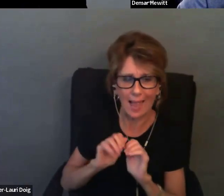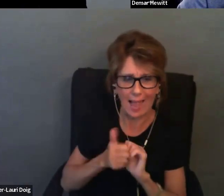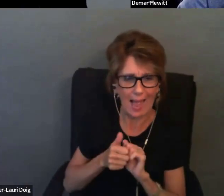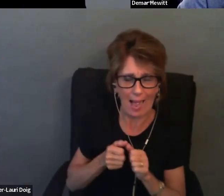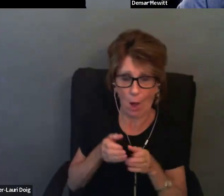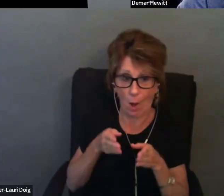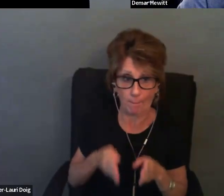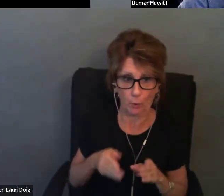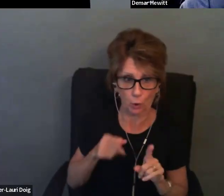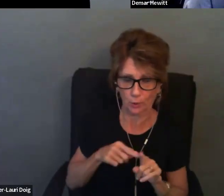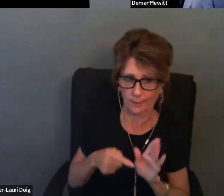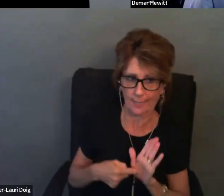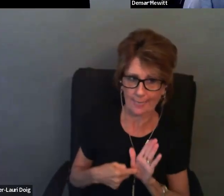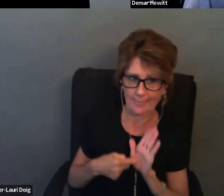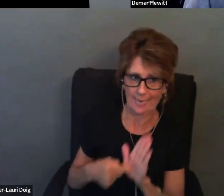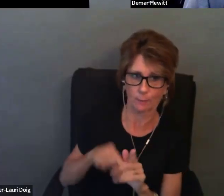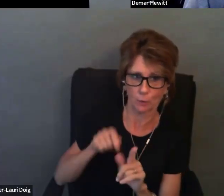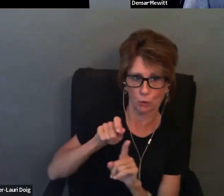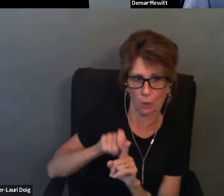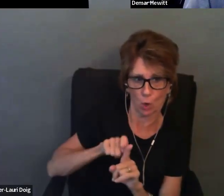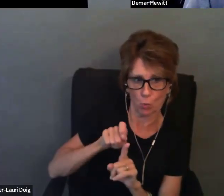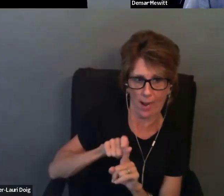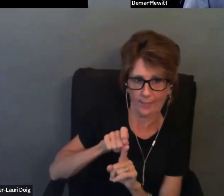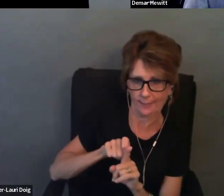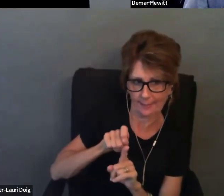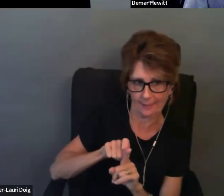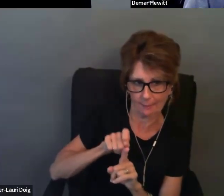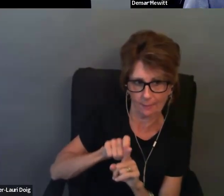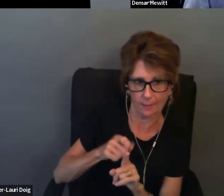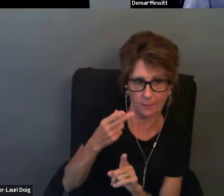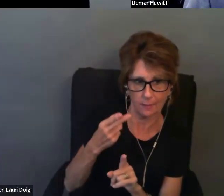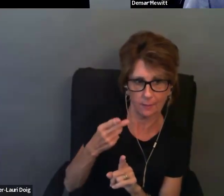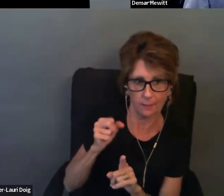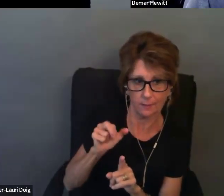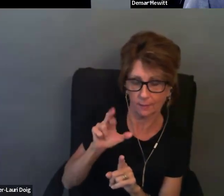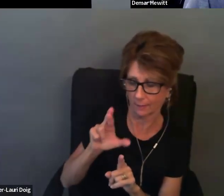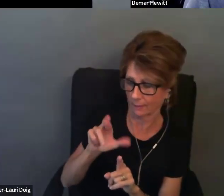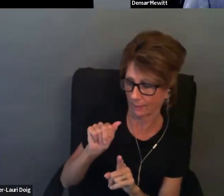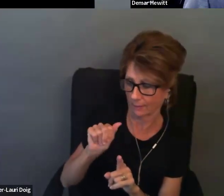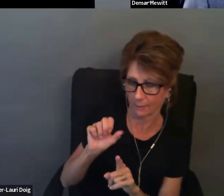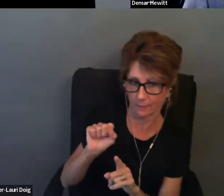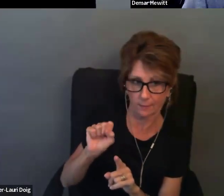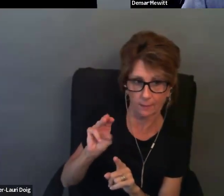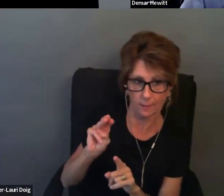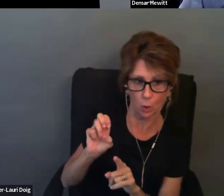demonstrate harassment by a landlord in an accommodation situation?